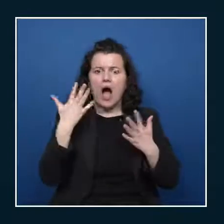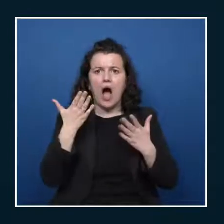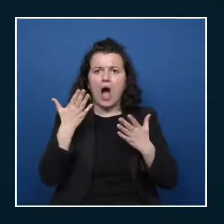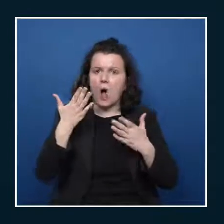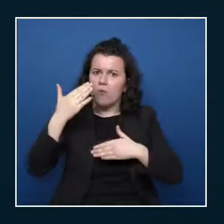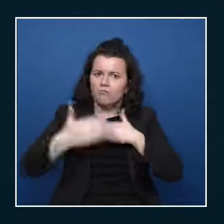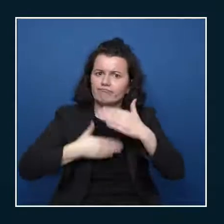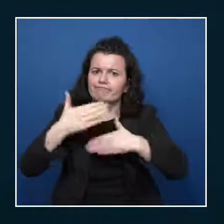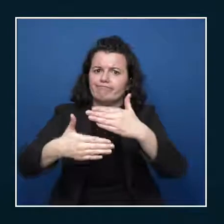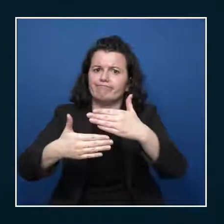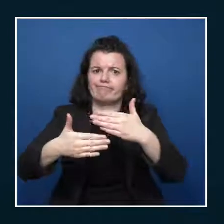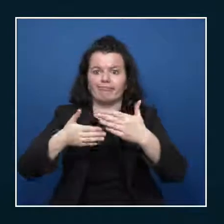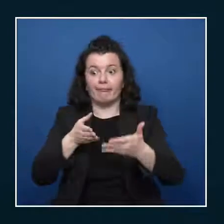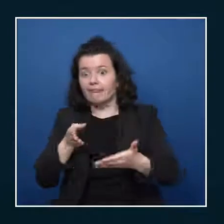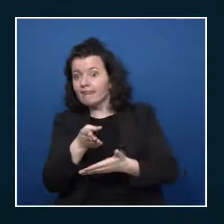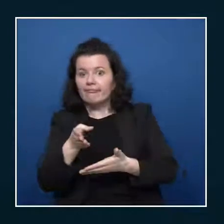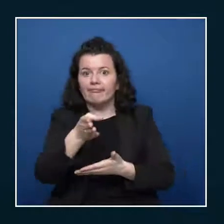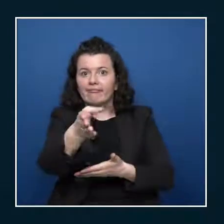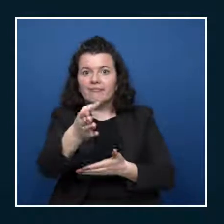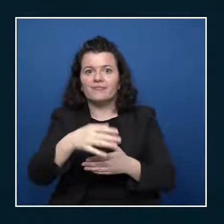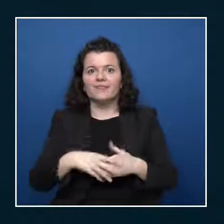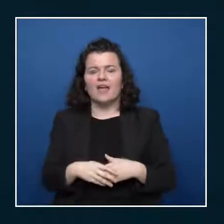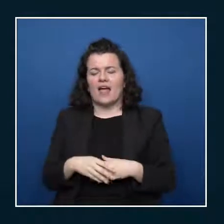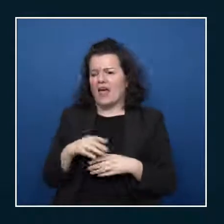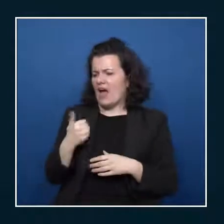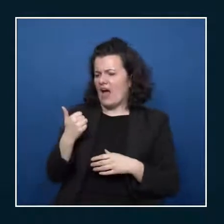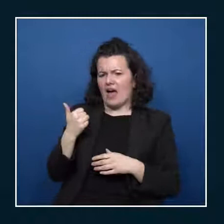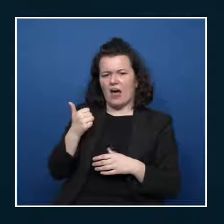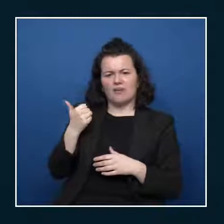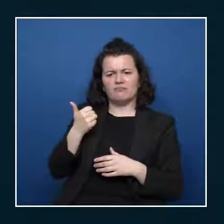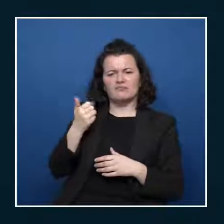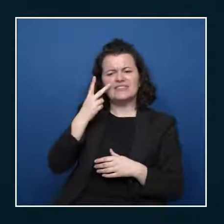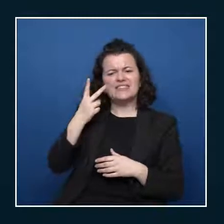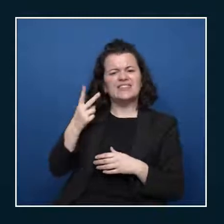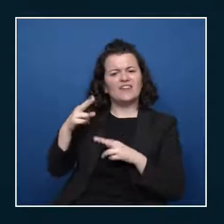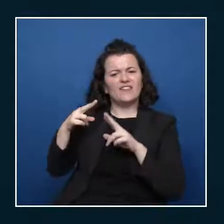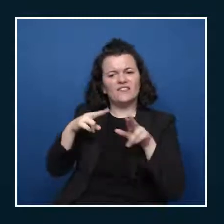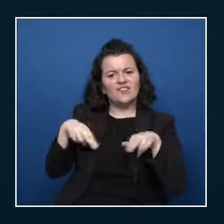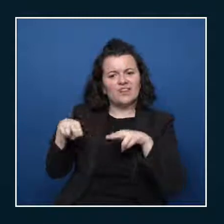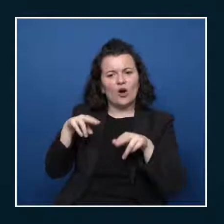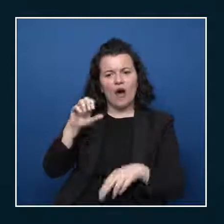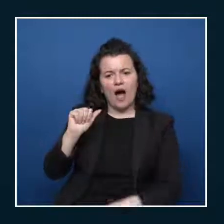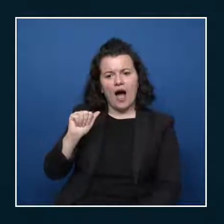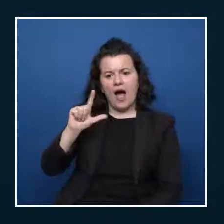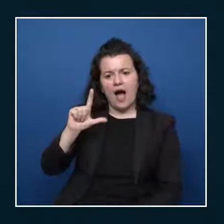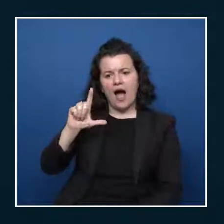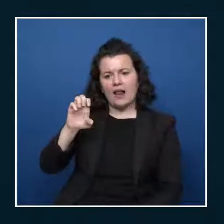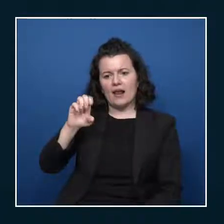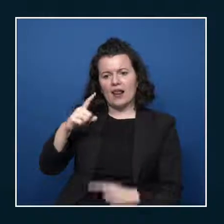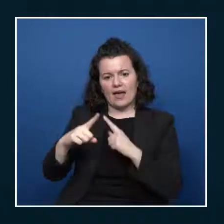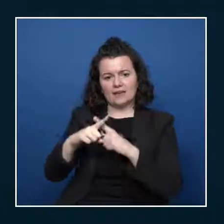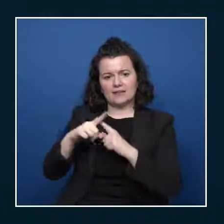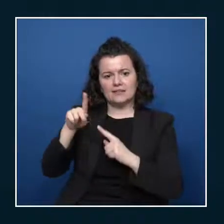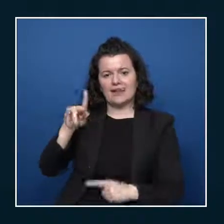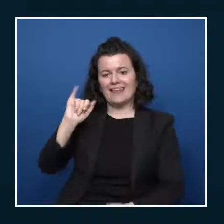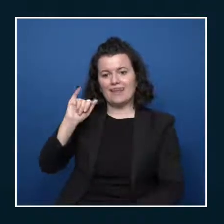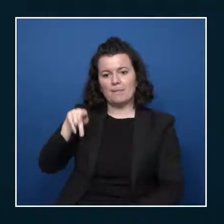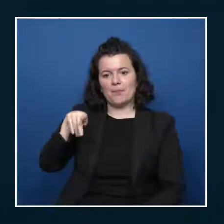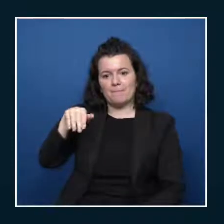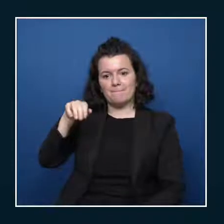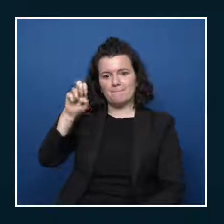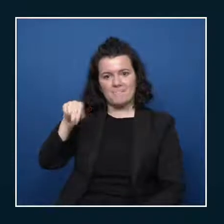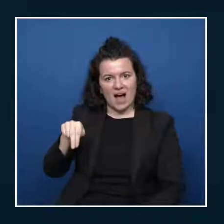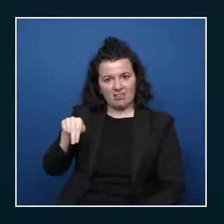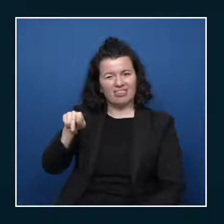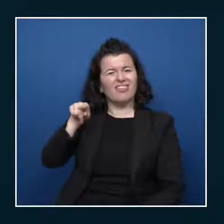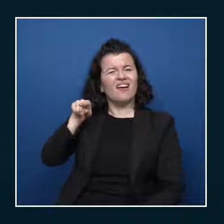of Alex Kippen in a green screen studio with a lot of